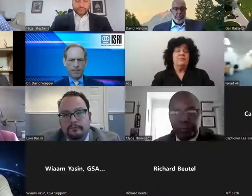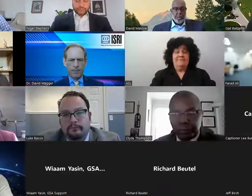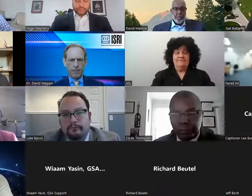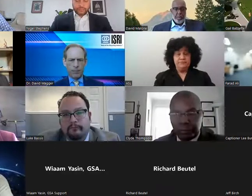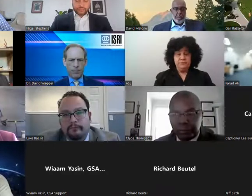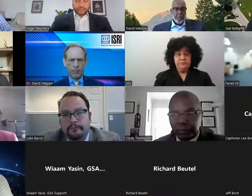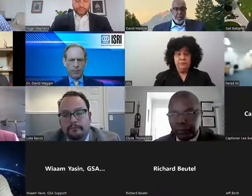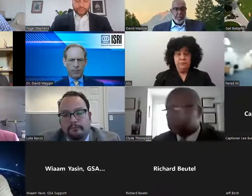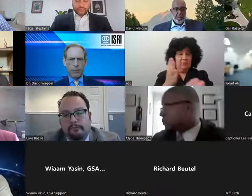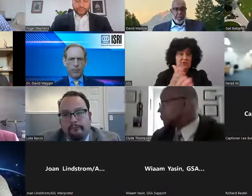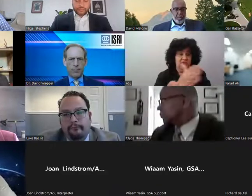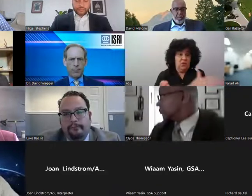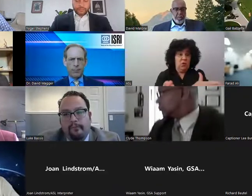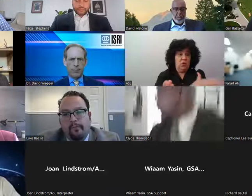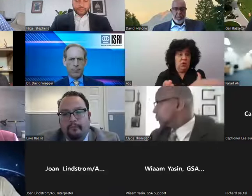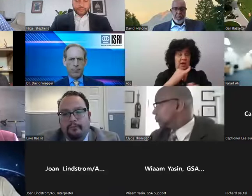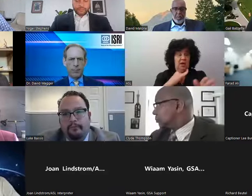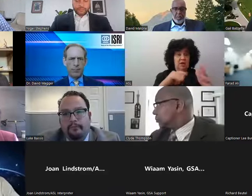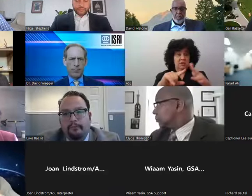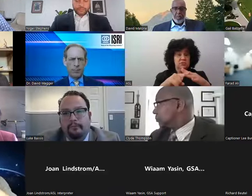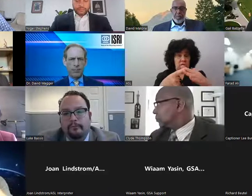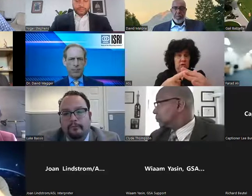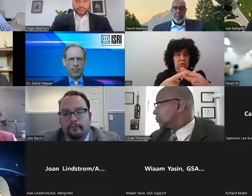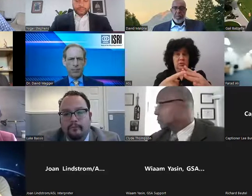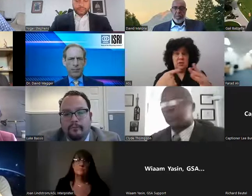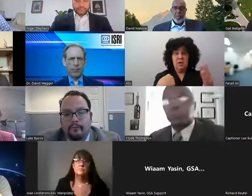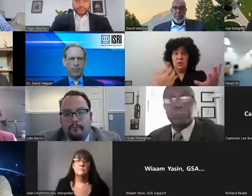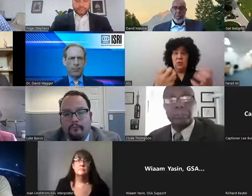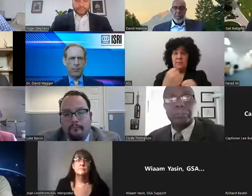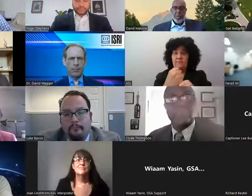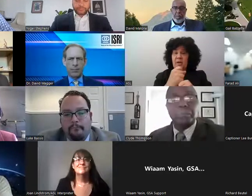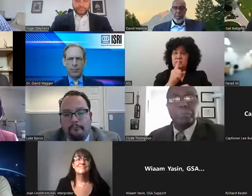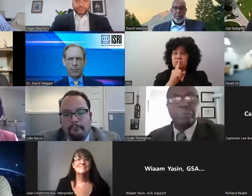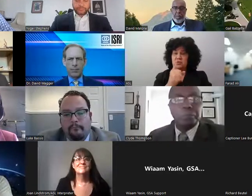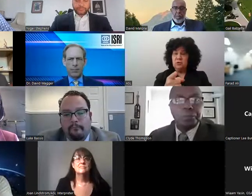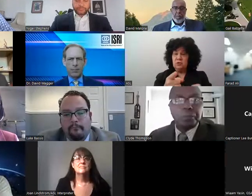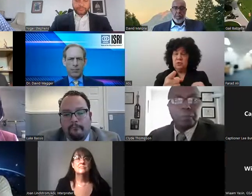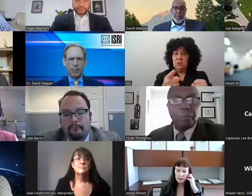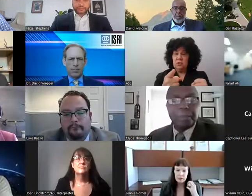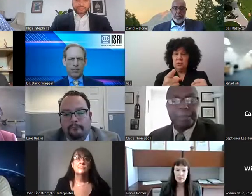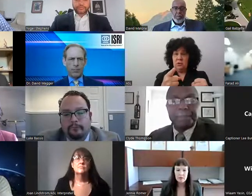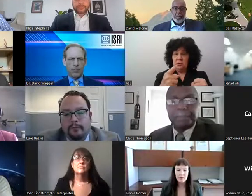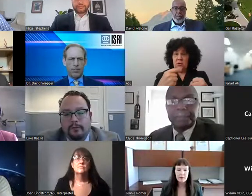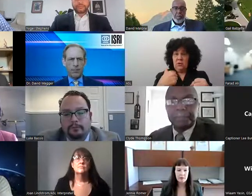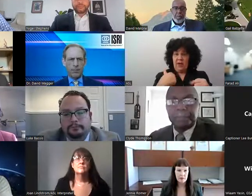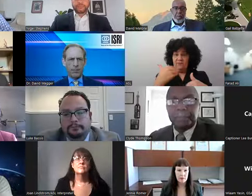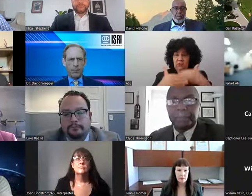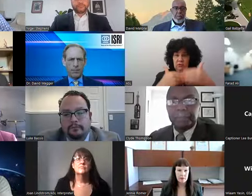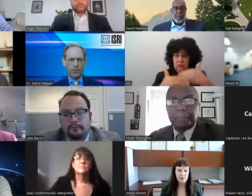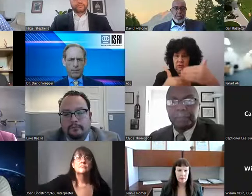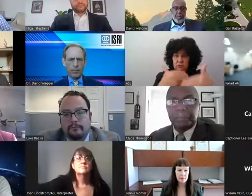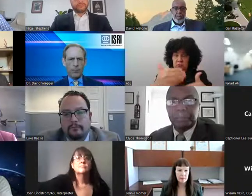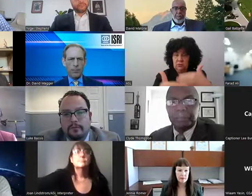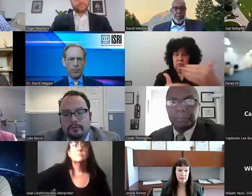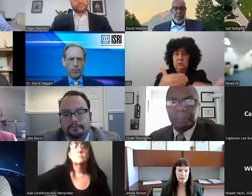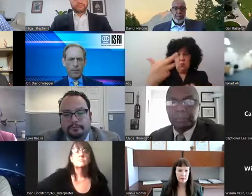Before I get started, I want to make sure that we go through just a quick roll call here. And what I'm going to do is just going to read off the